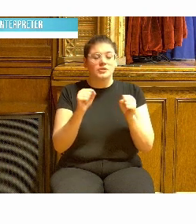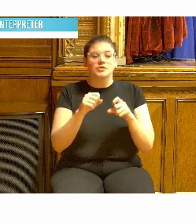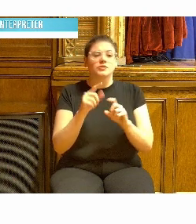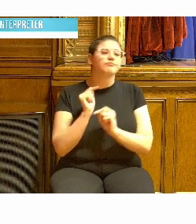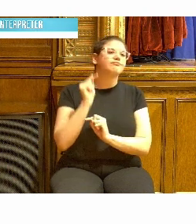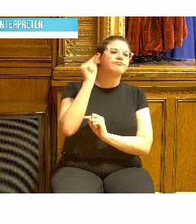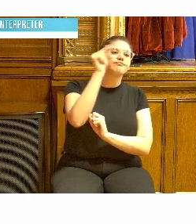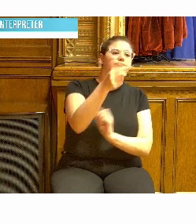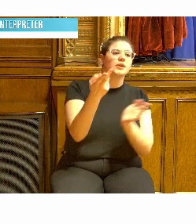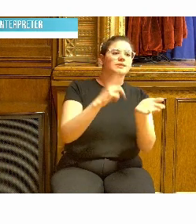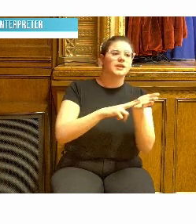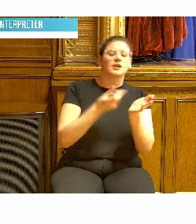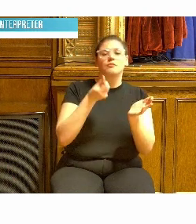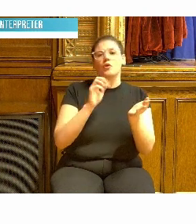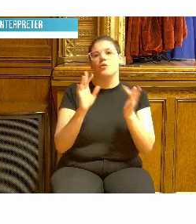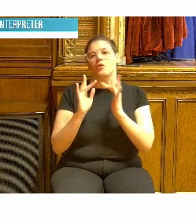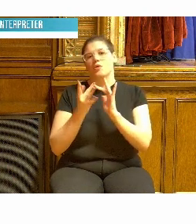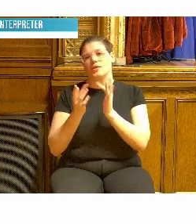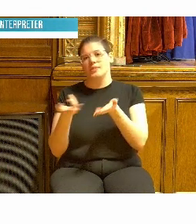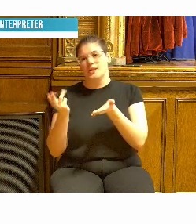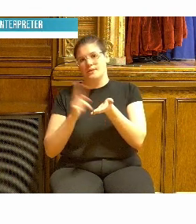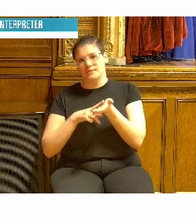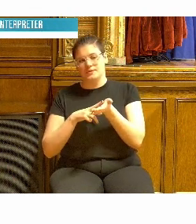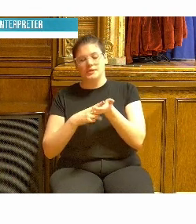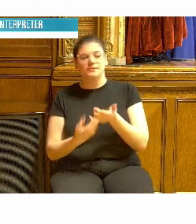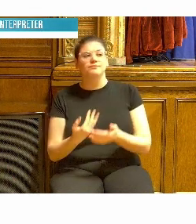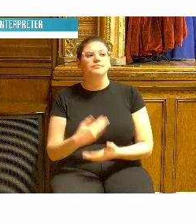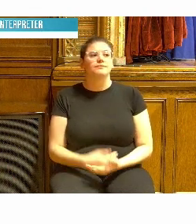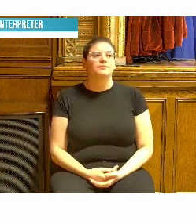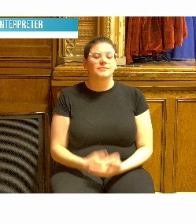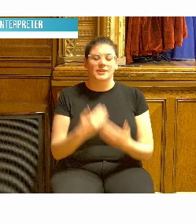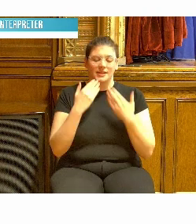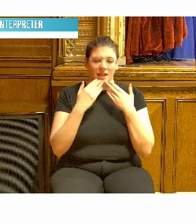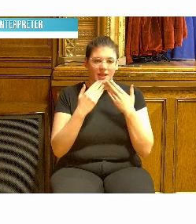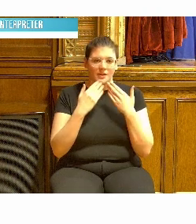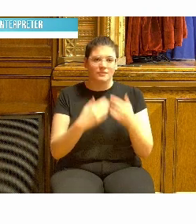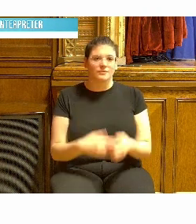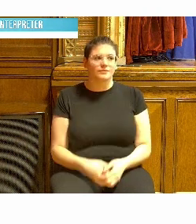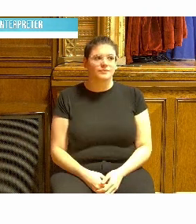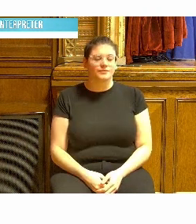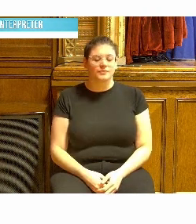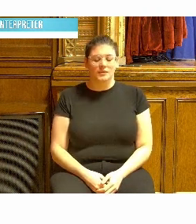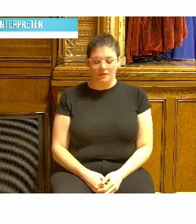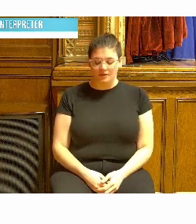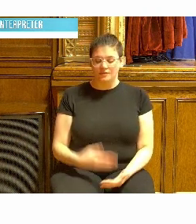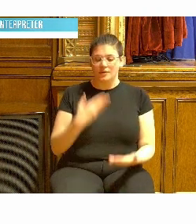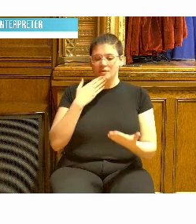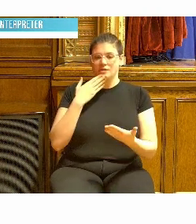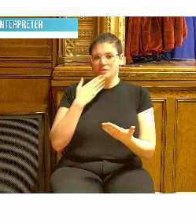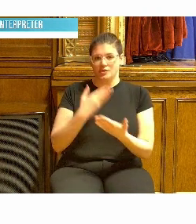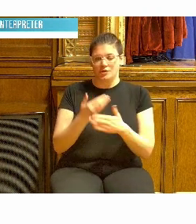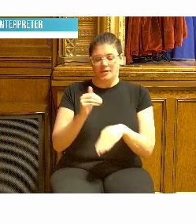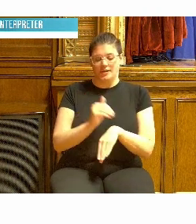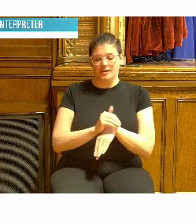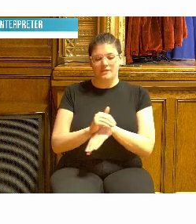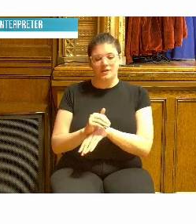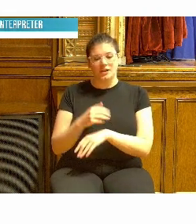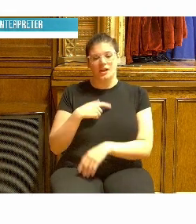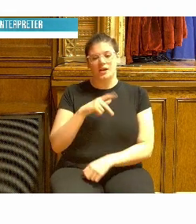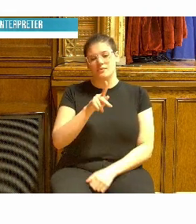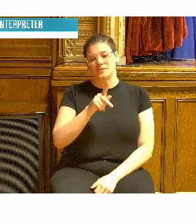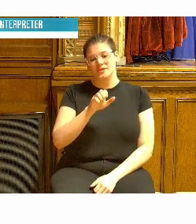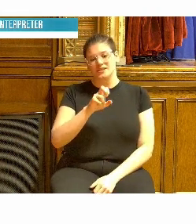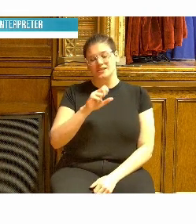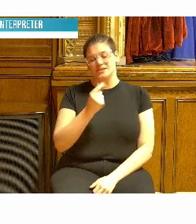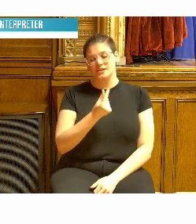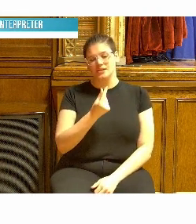online. Public comment is still open. Thank you. Good evening. King Tremaine with the Black American Tribe